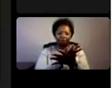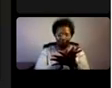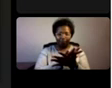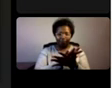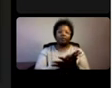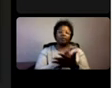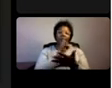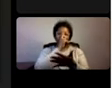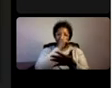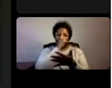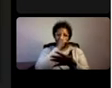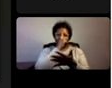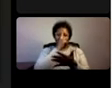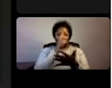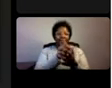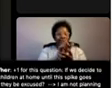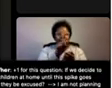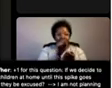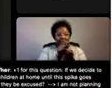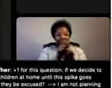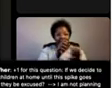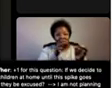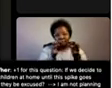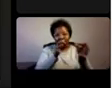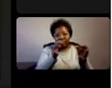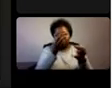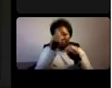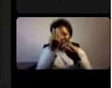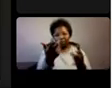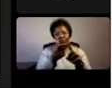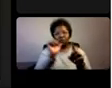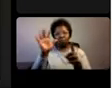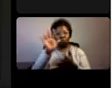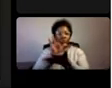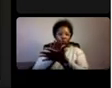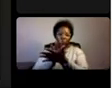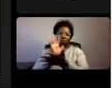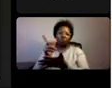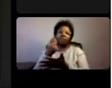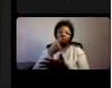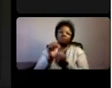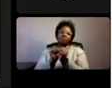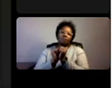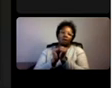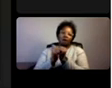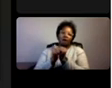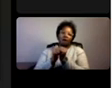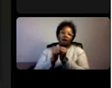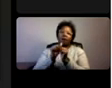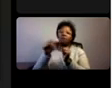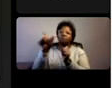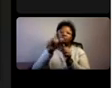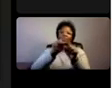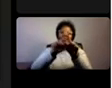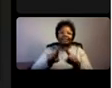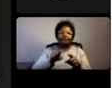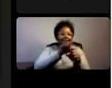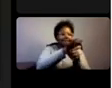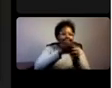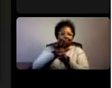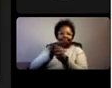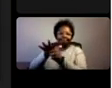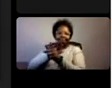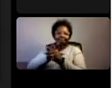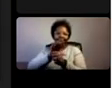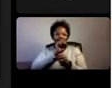week. Specific directions will be coming directly from your schools on how specific sites will operate. But next week, it's